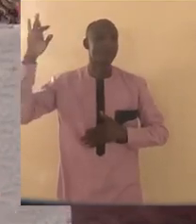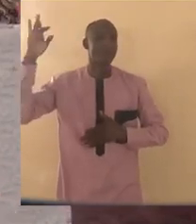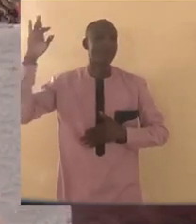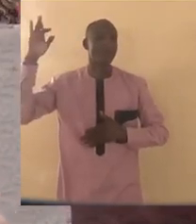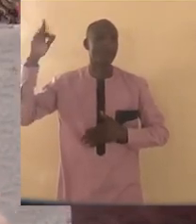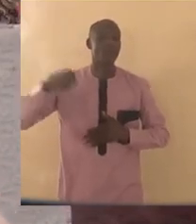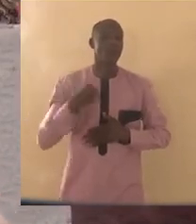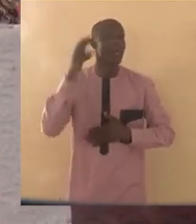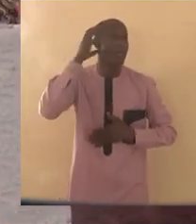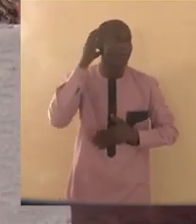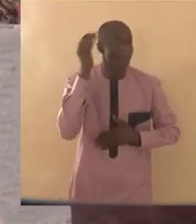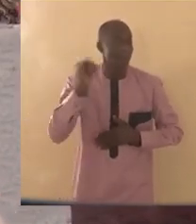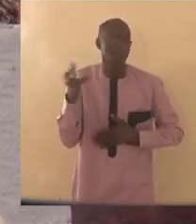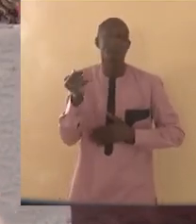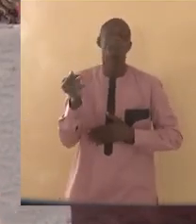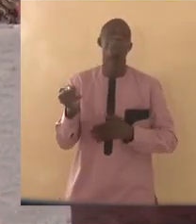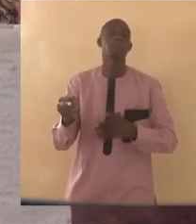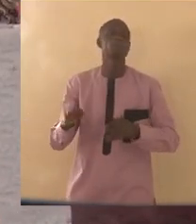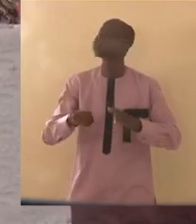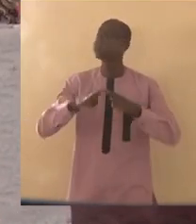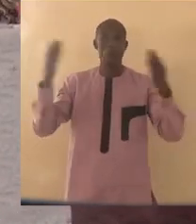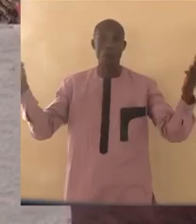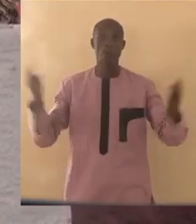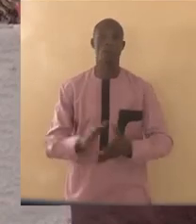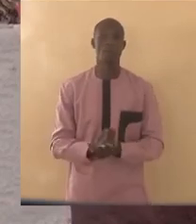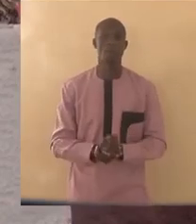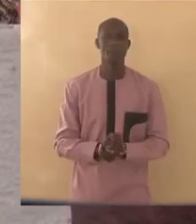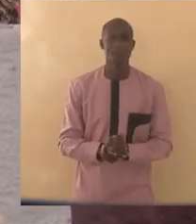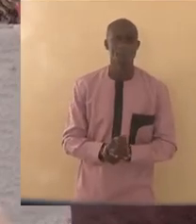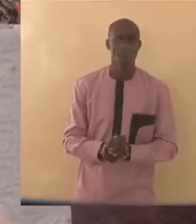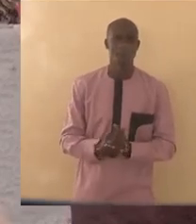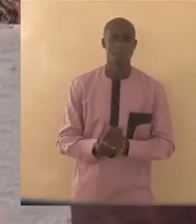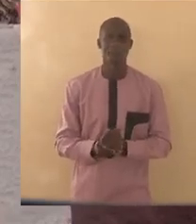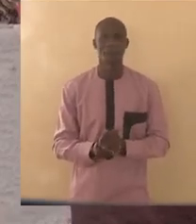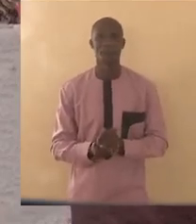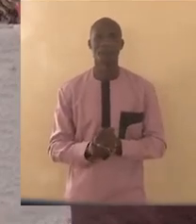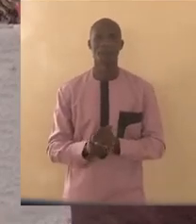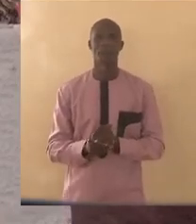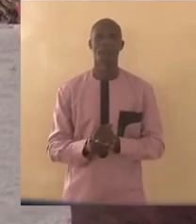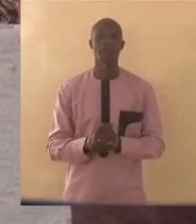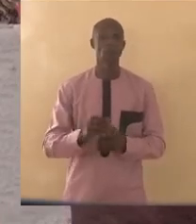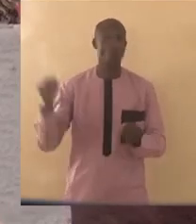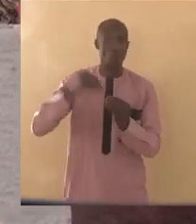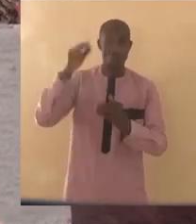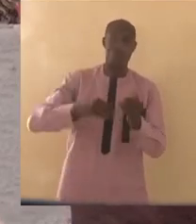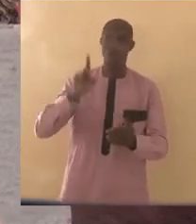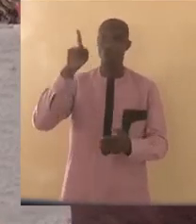our chapel, and we are hearing them like louder than we in our chapel. And it's more than a kilometer